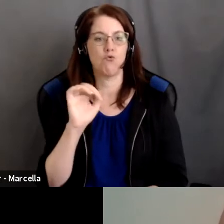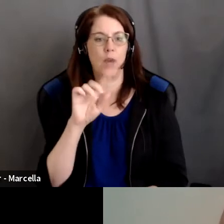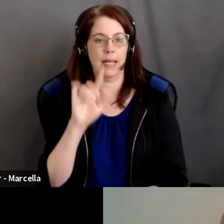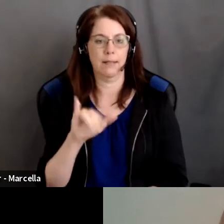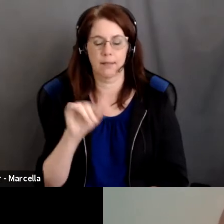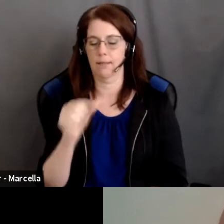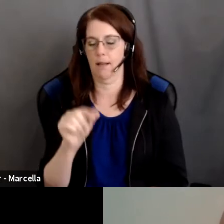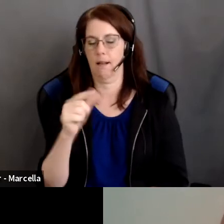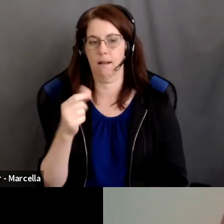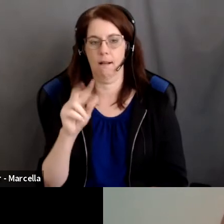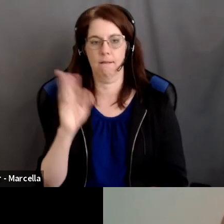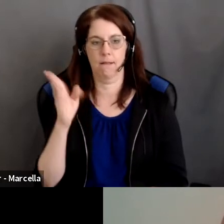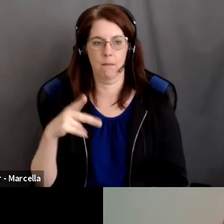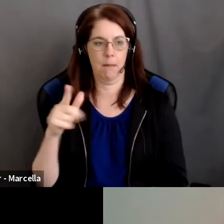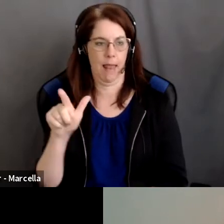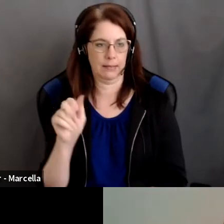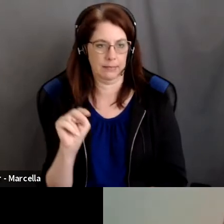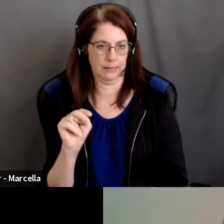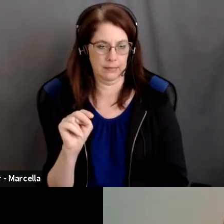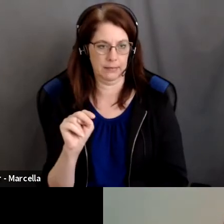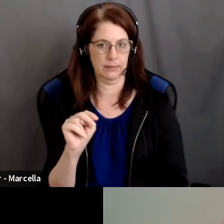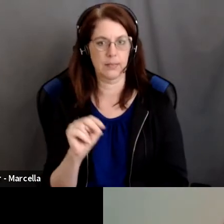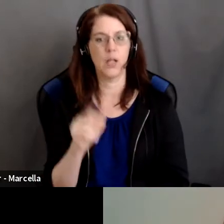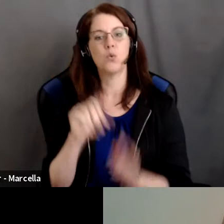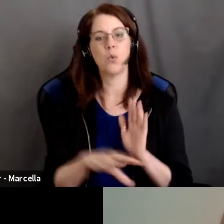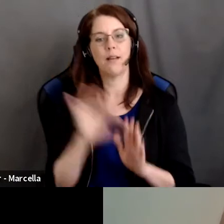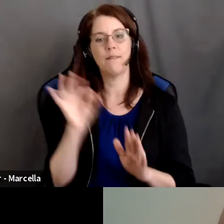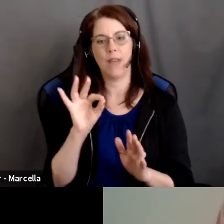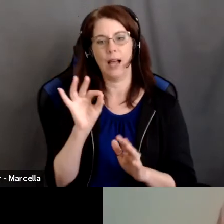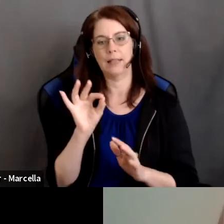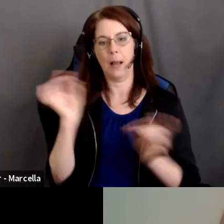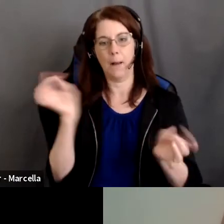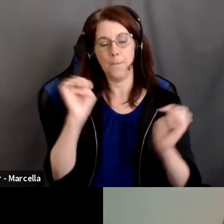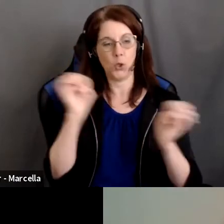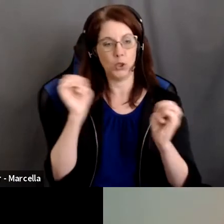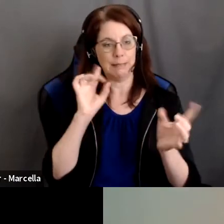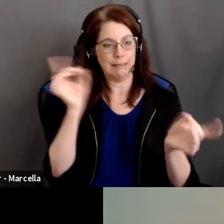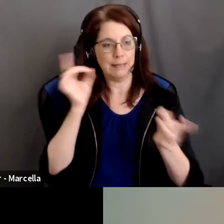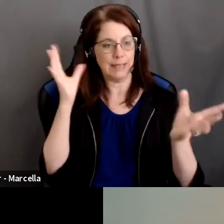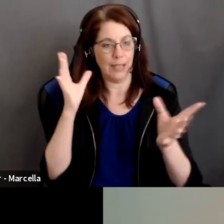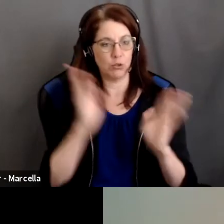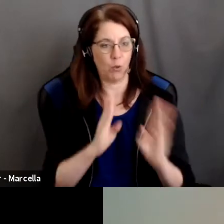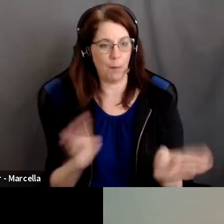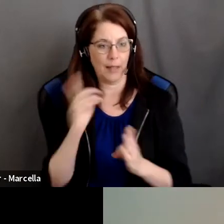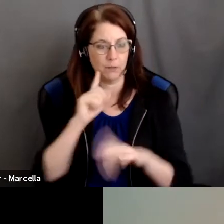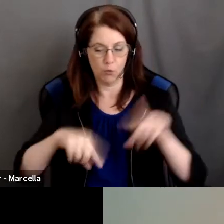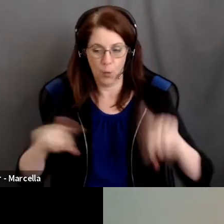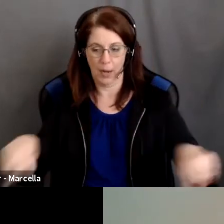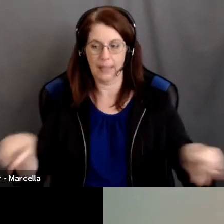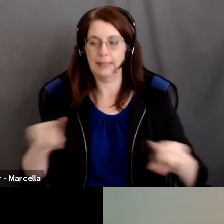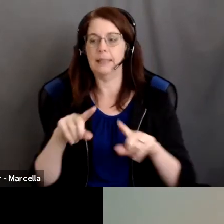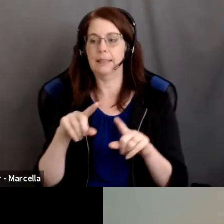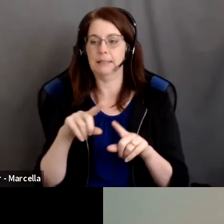ready.gov/plan. FEMA has you covered. You can find emergency and disaster plans for a wide variety of scenarios and geared towards a very